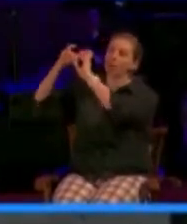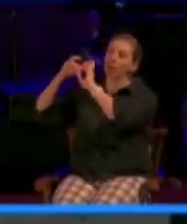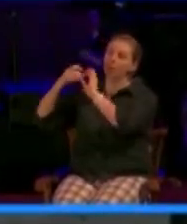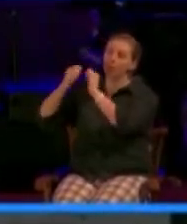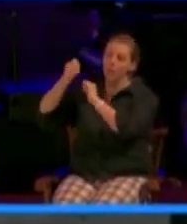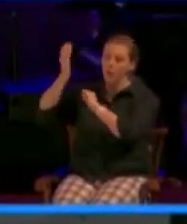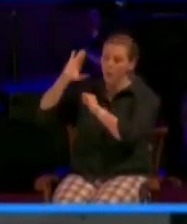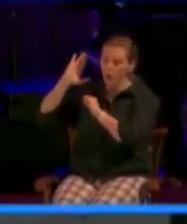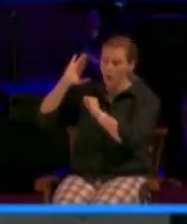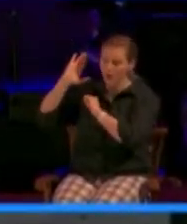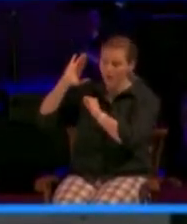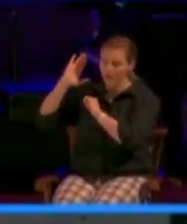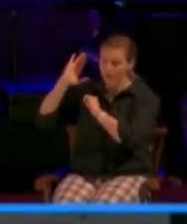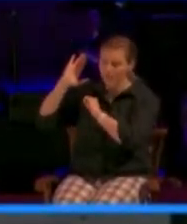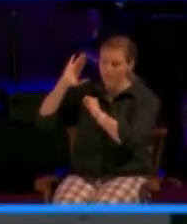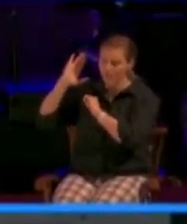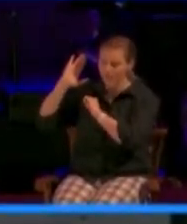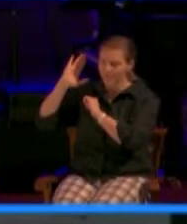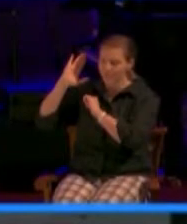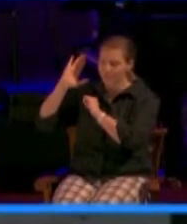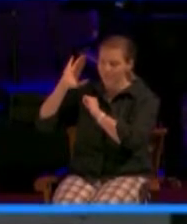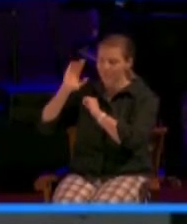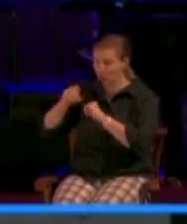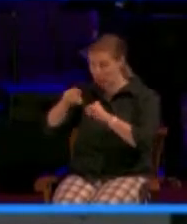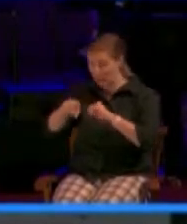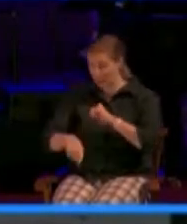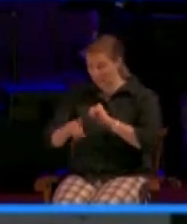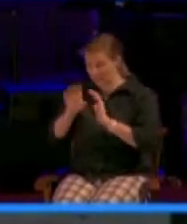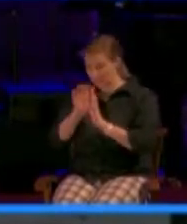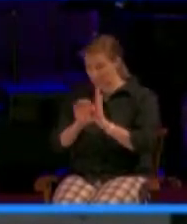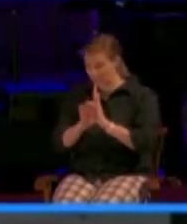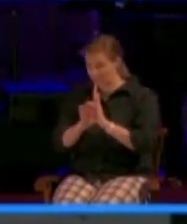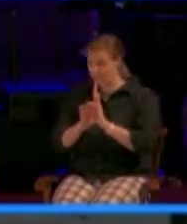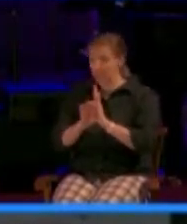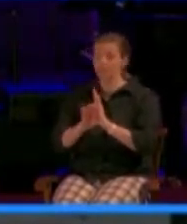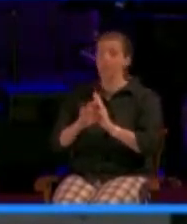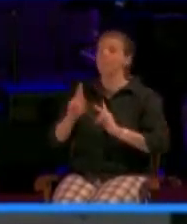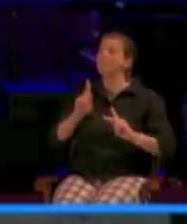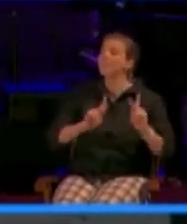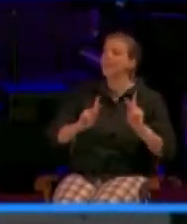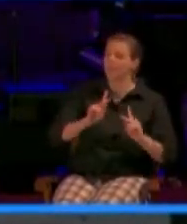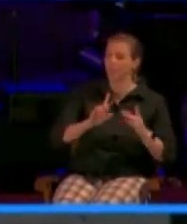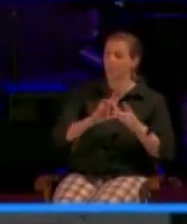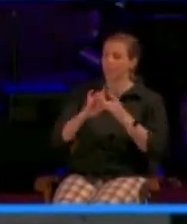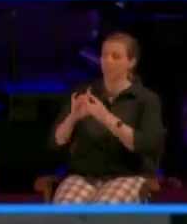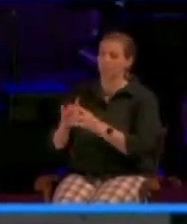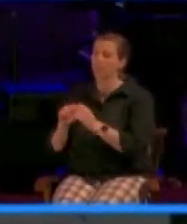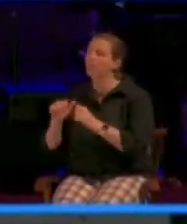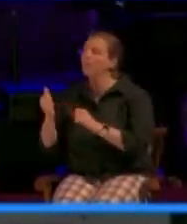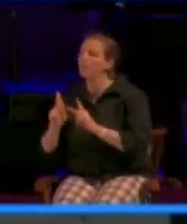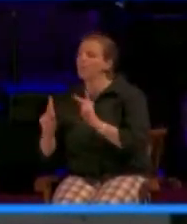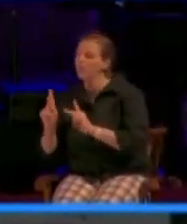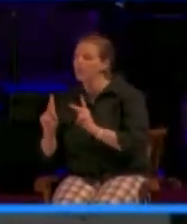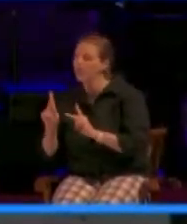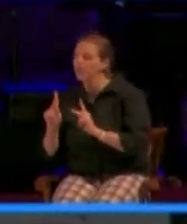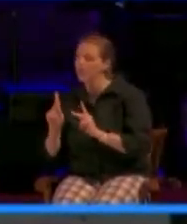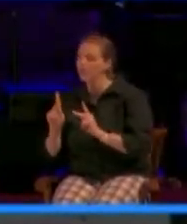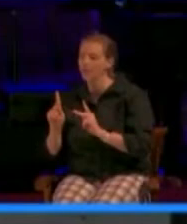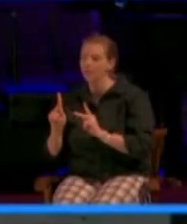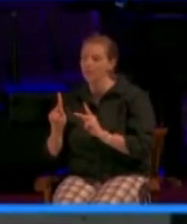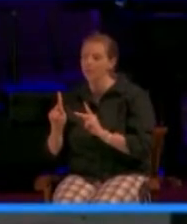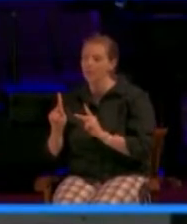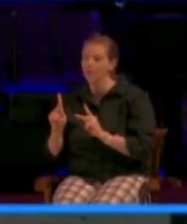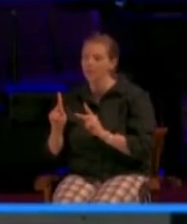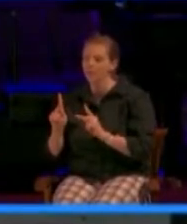a lot of people make. I've heard talk show hosts. I've heard Oprah Winfrey when she was on. She used to talk all the time about being right with